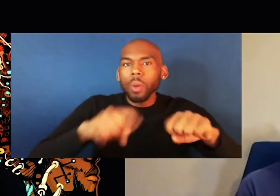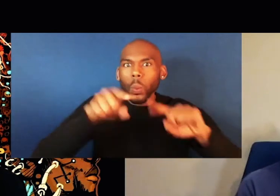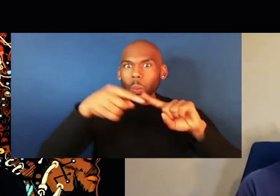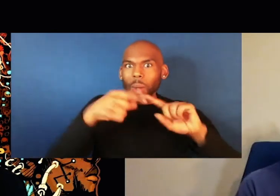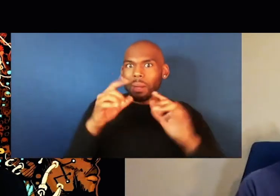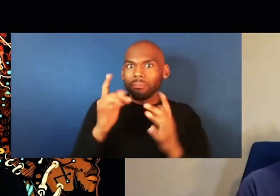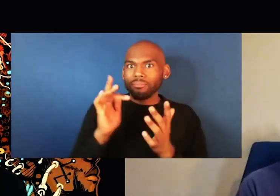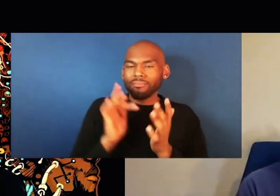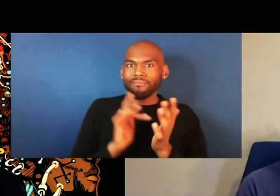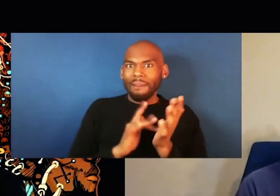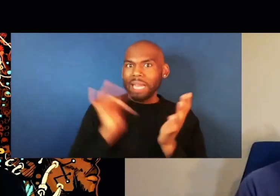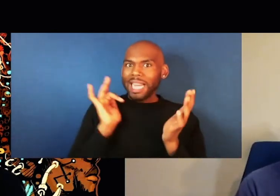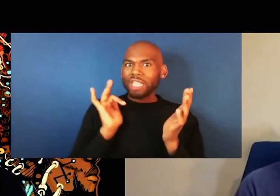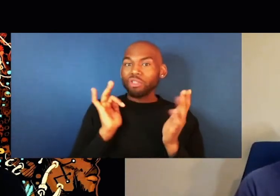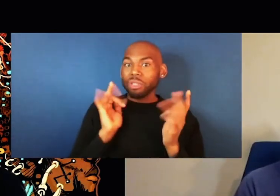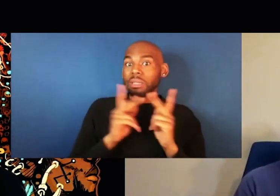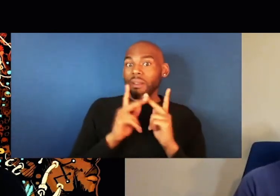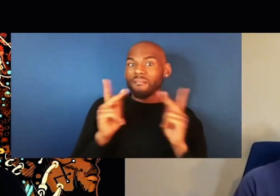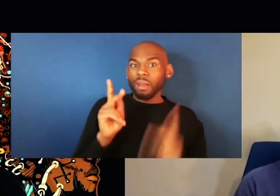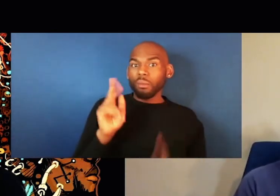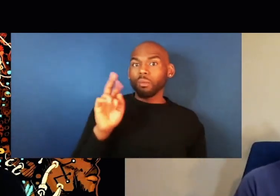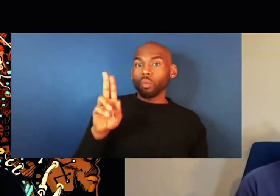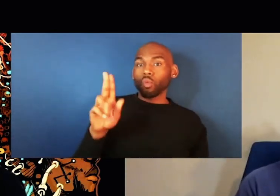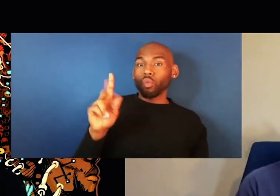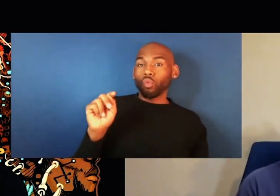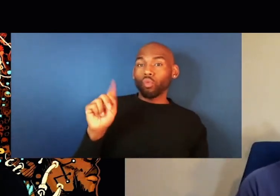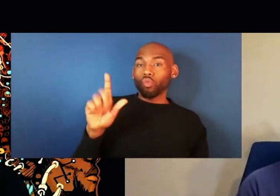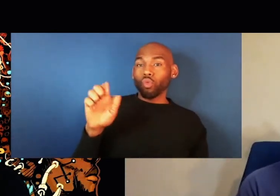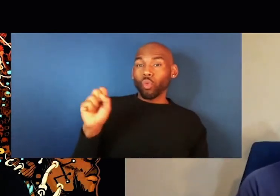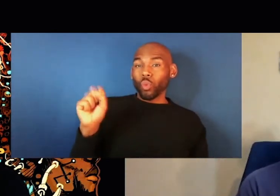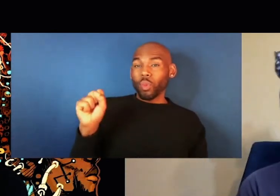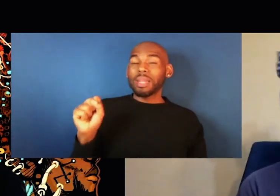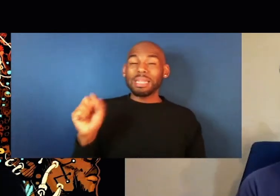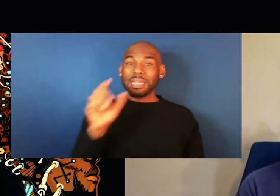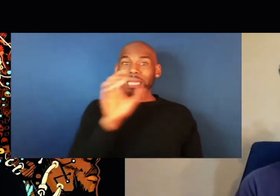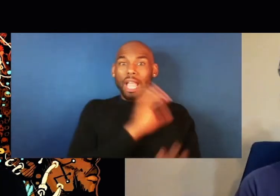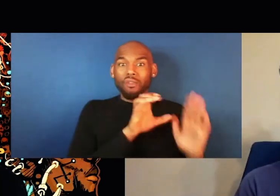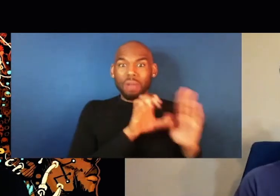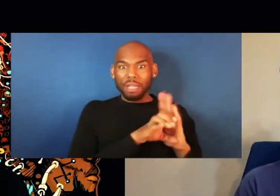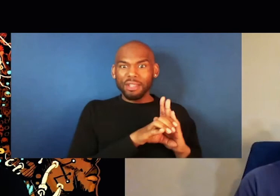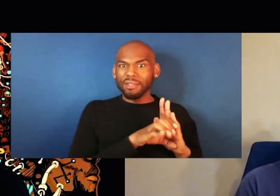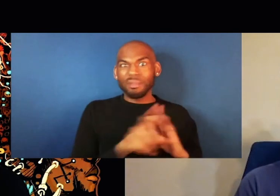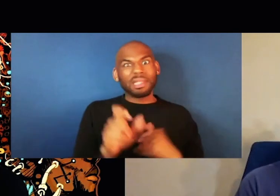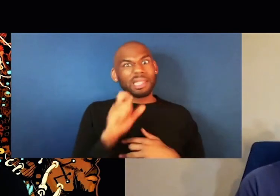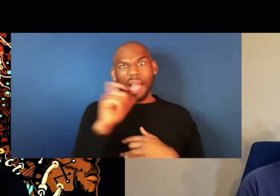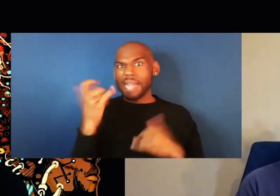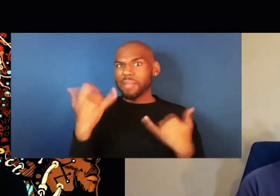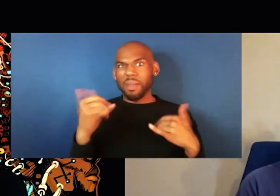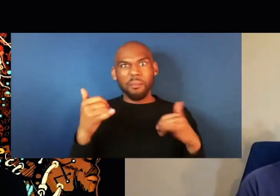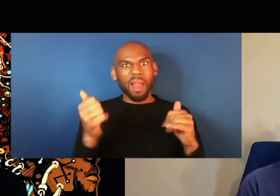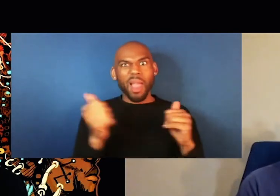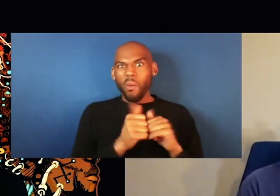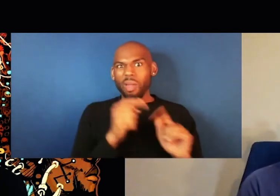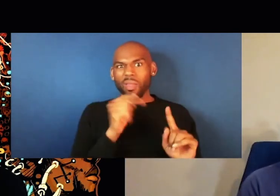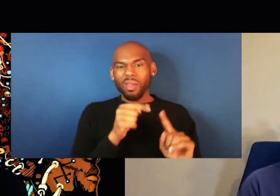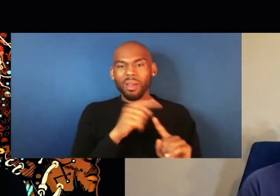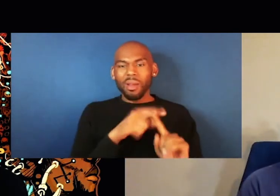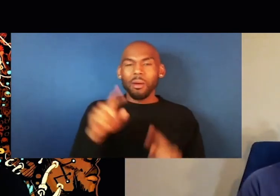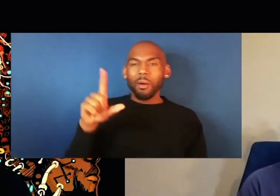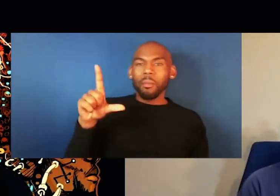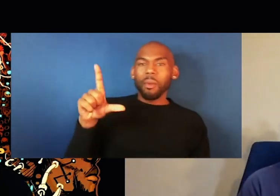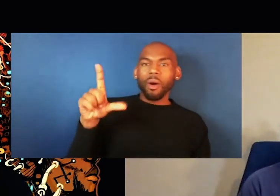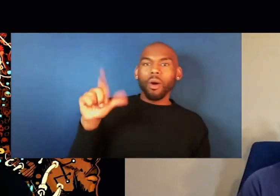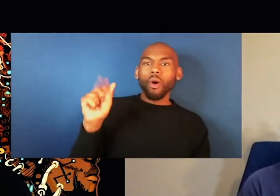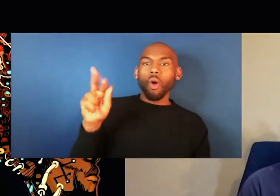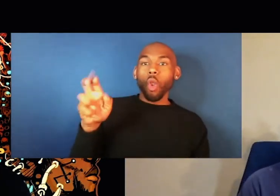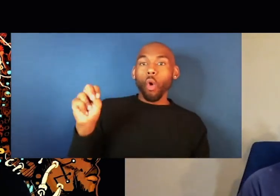like. I mean, he's a very ruthless, evil character, actually. You know, yeah, Doro is not to be played with. But you know, when